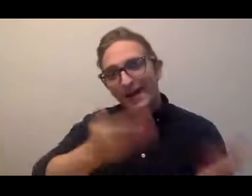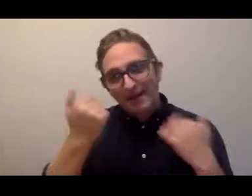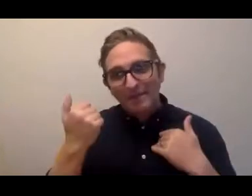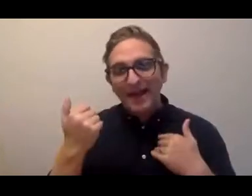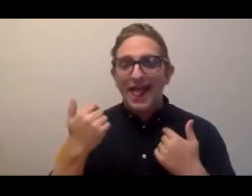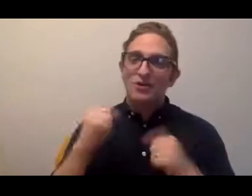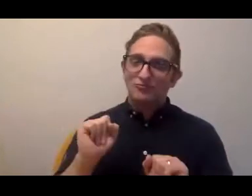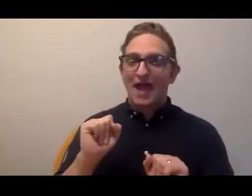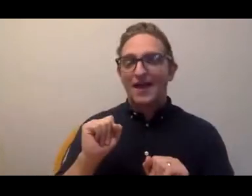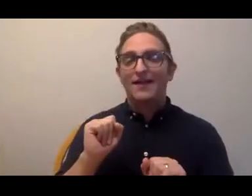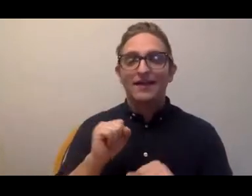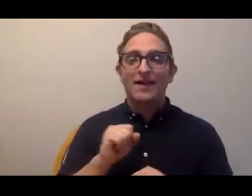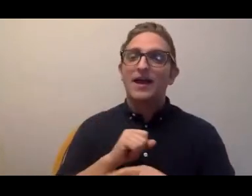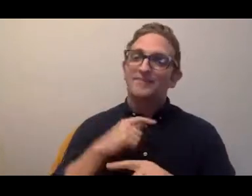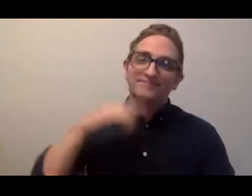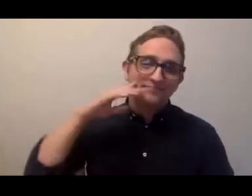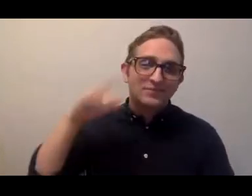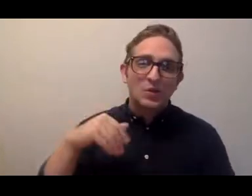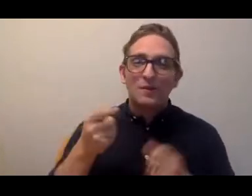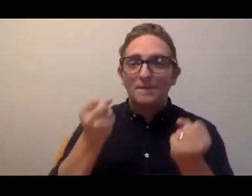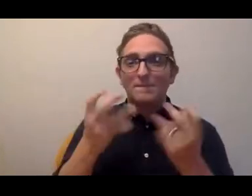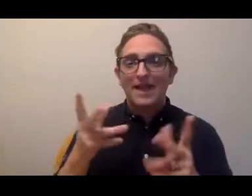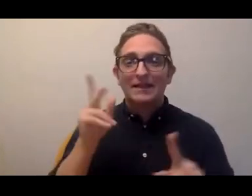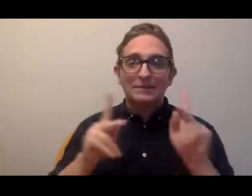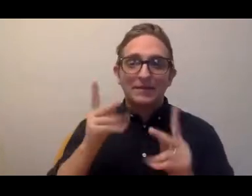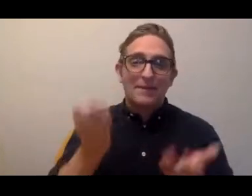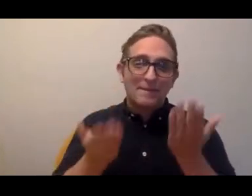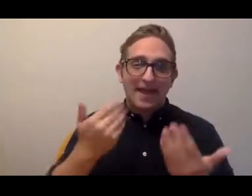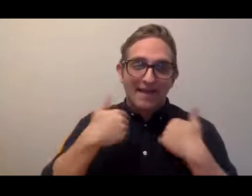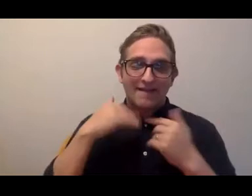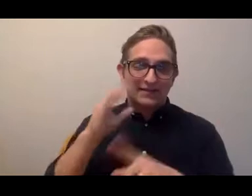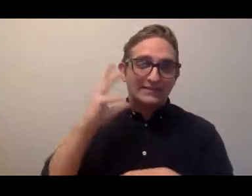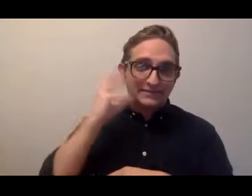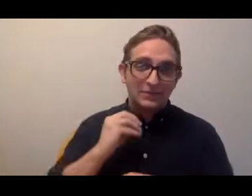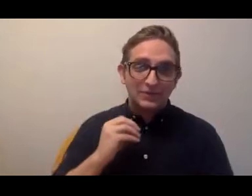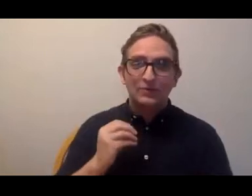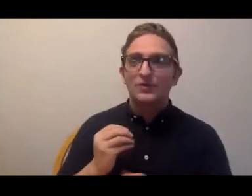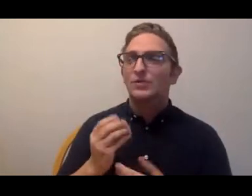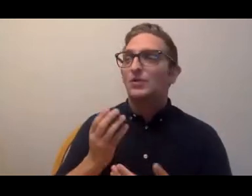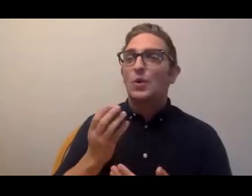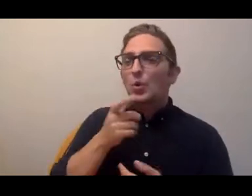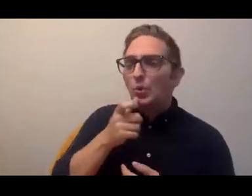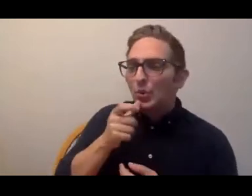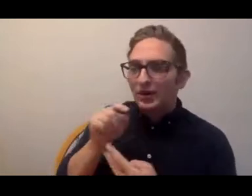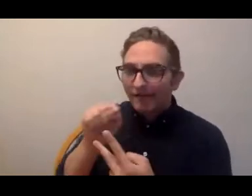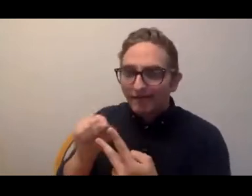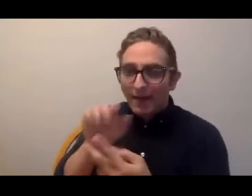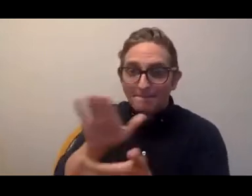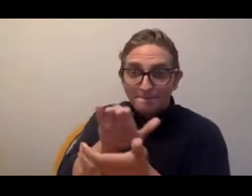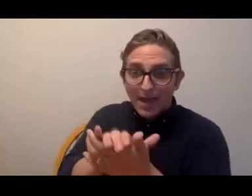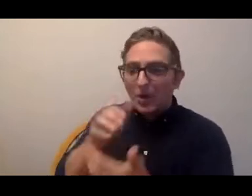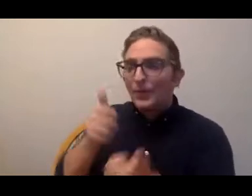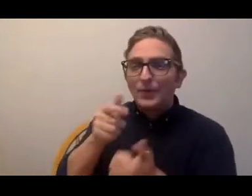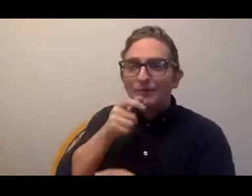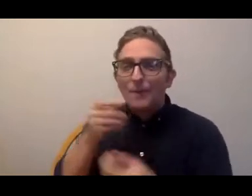And I'm sure other married couples have experienced this. Let me see if I can which one might be the weak one, right?